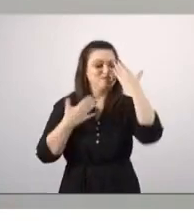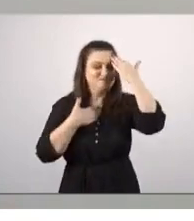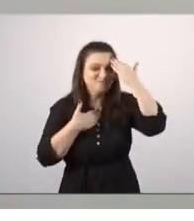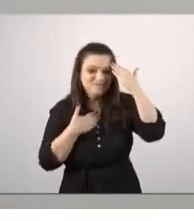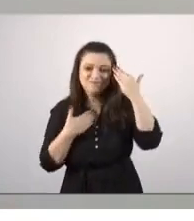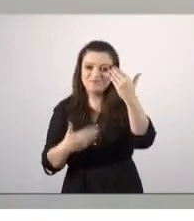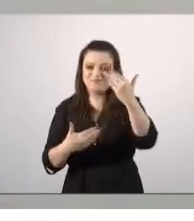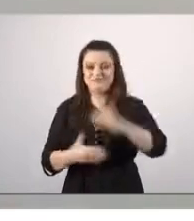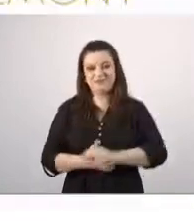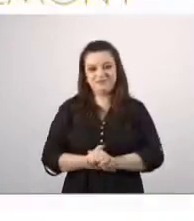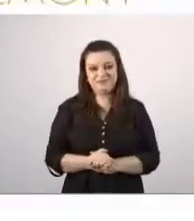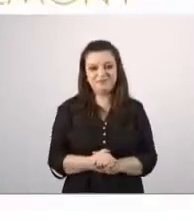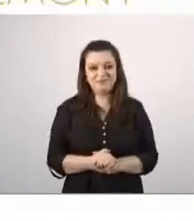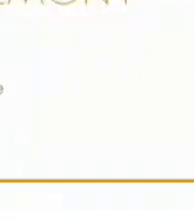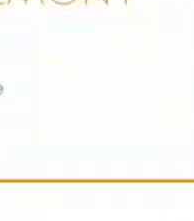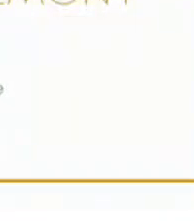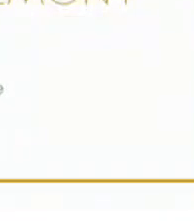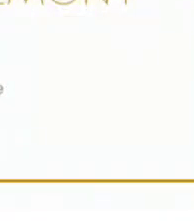obrigada.